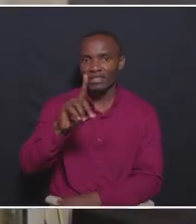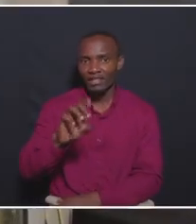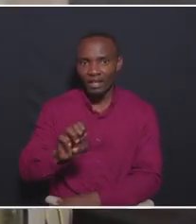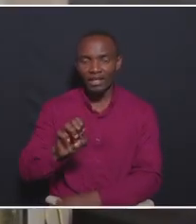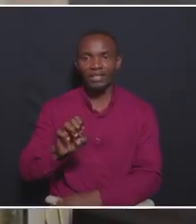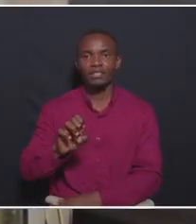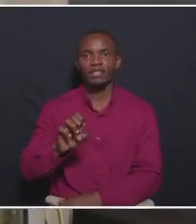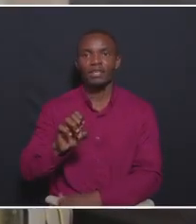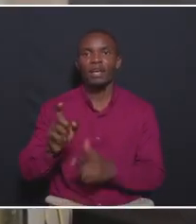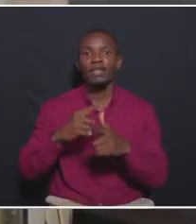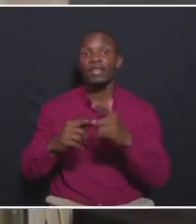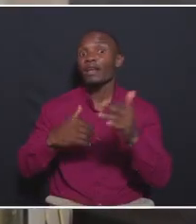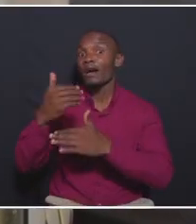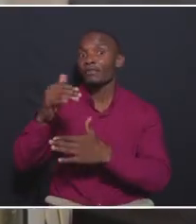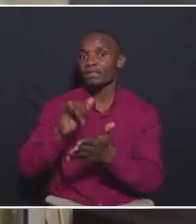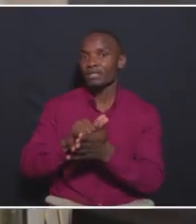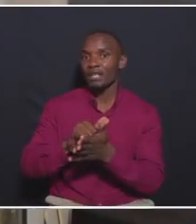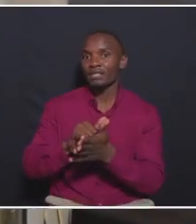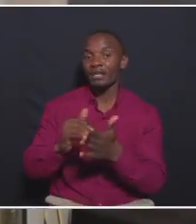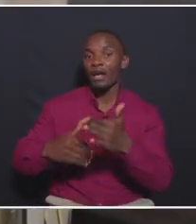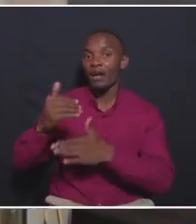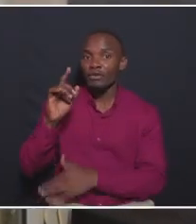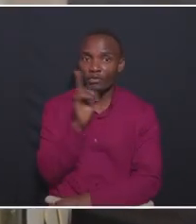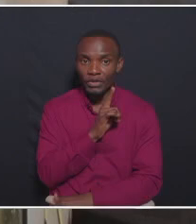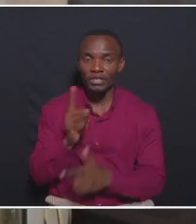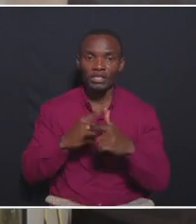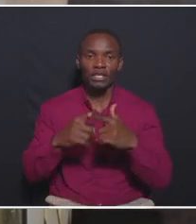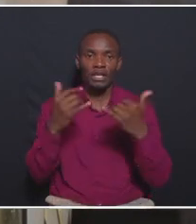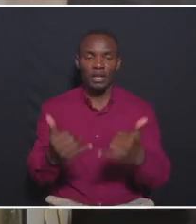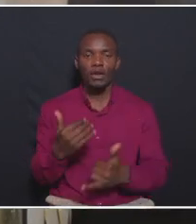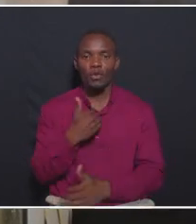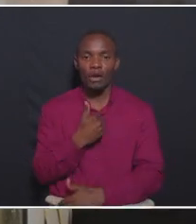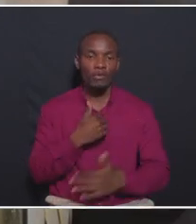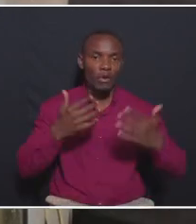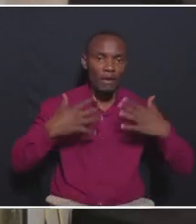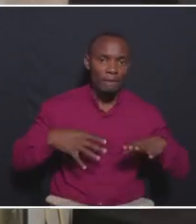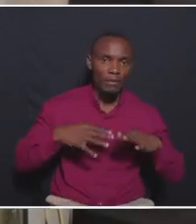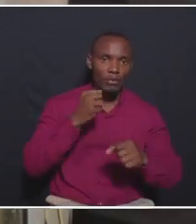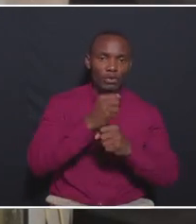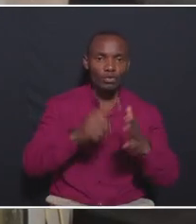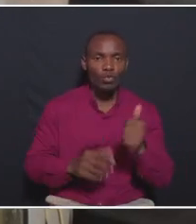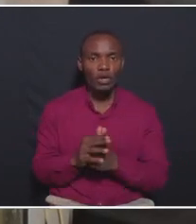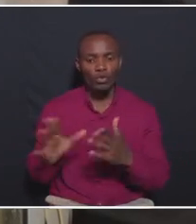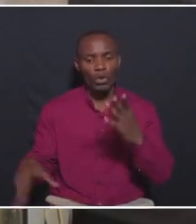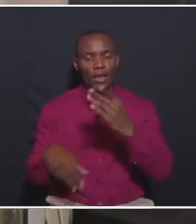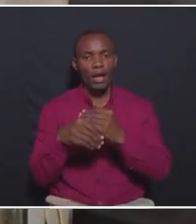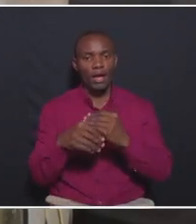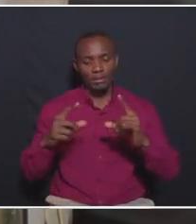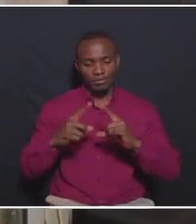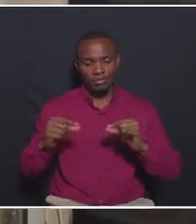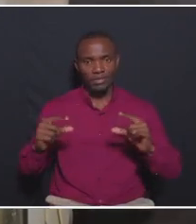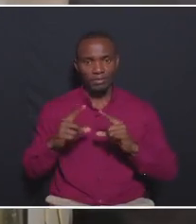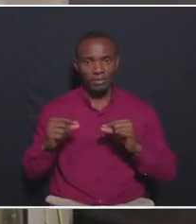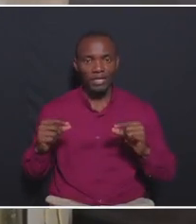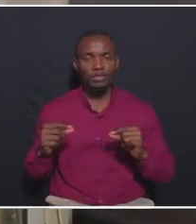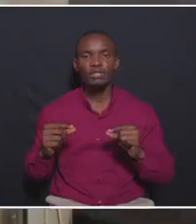grading. And then after that, then when you finish, then you have guys to do subtitles, guys to do VFX if it's